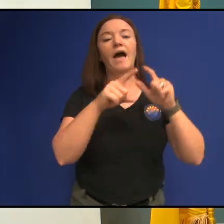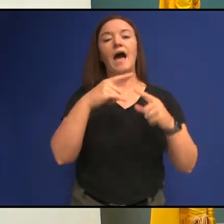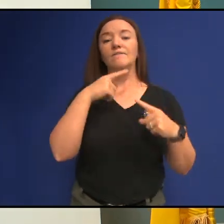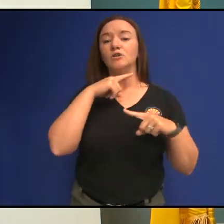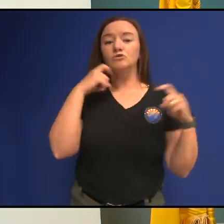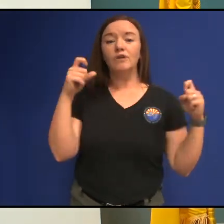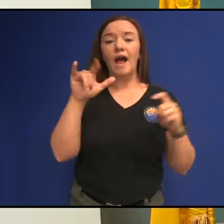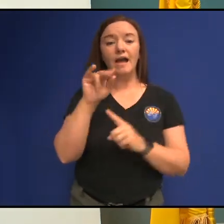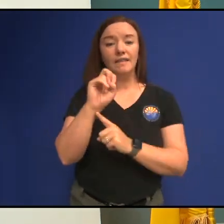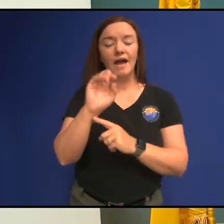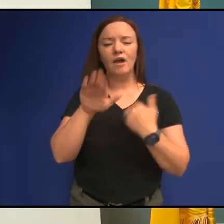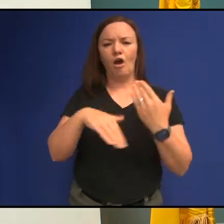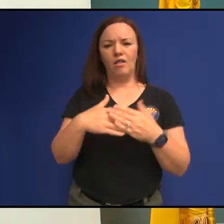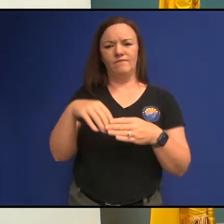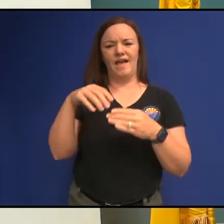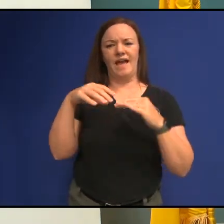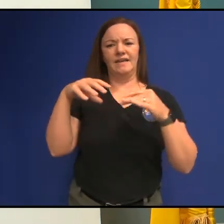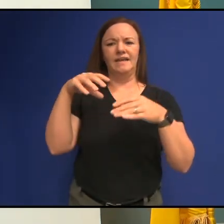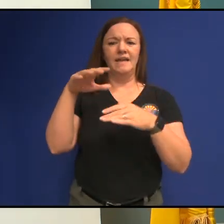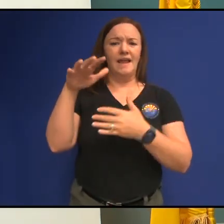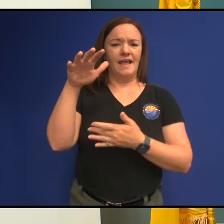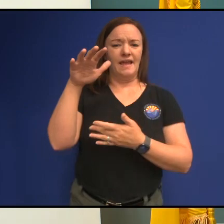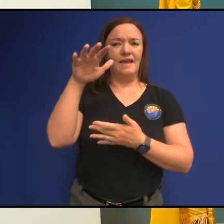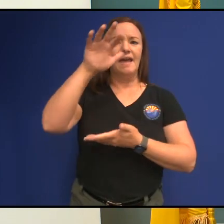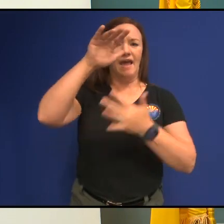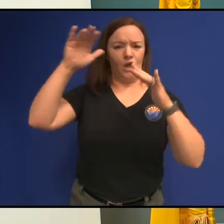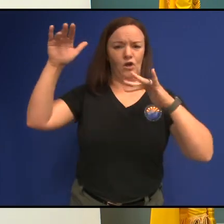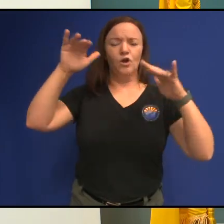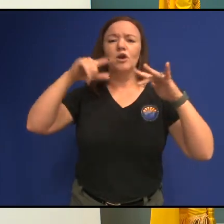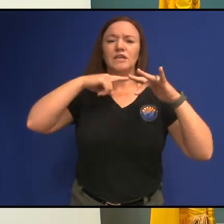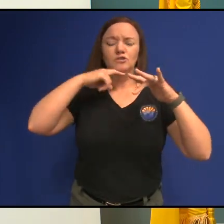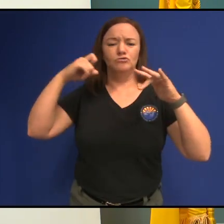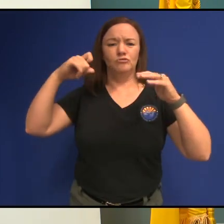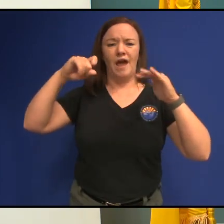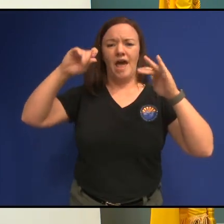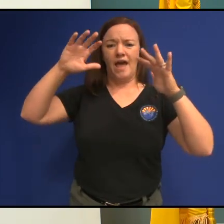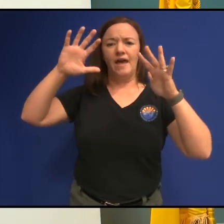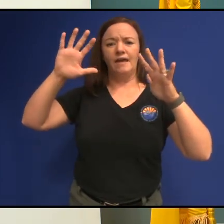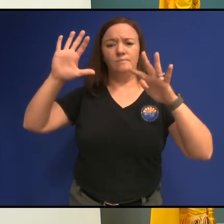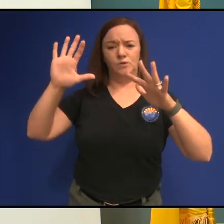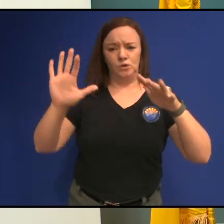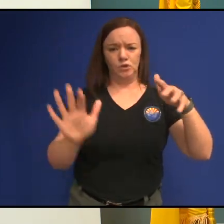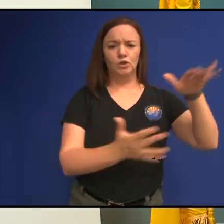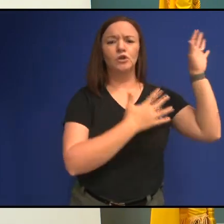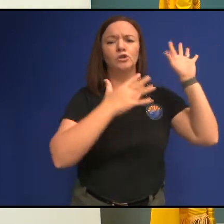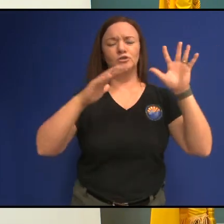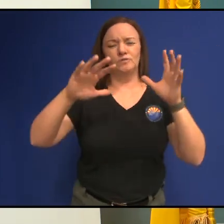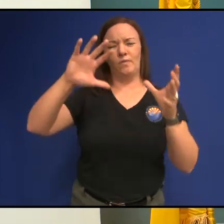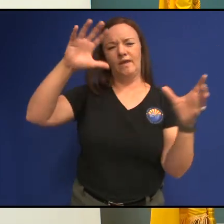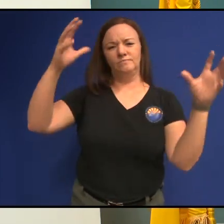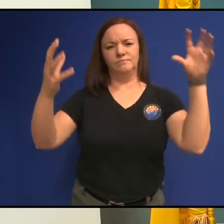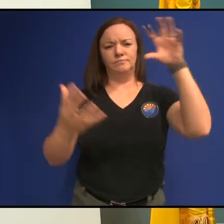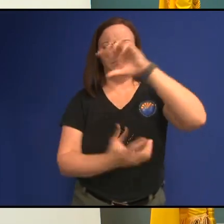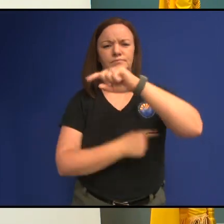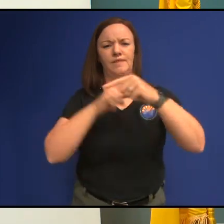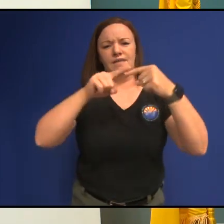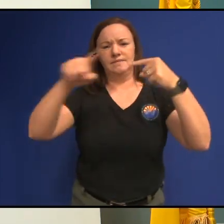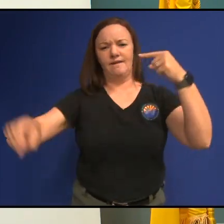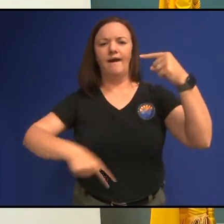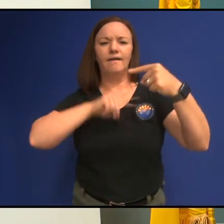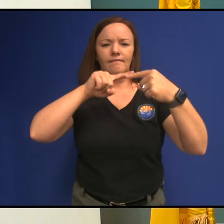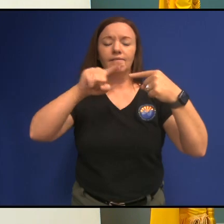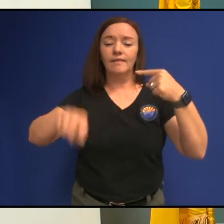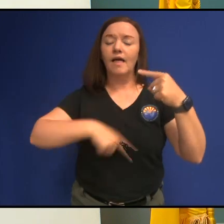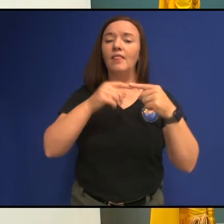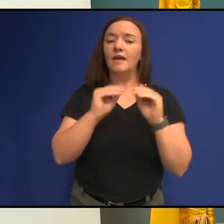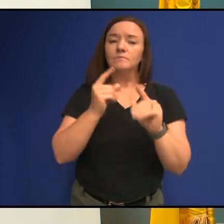all that dry interior air start to push out. So this is kind of really more characteristic of what we see during the summer, which is really